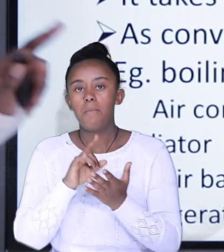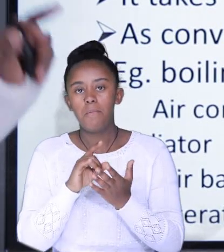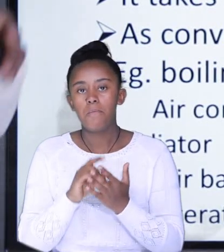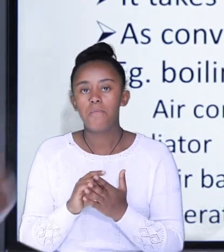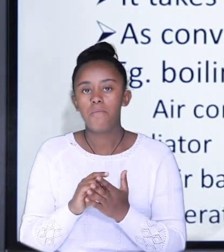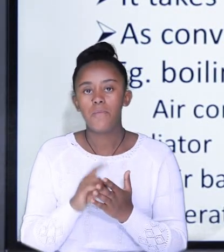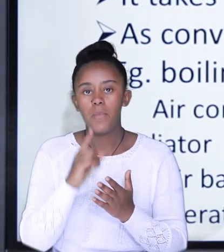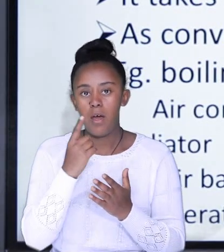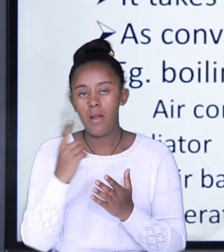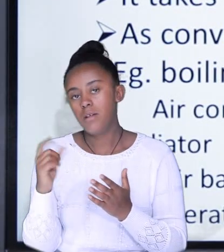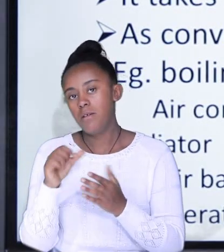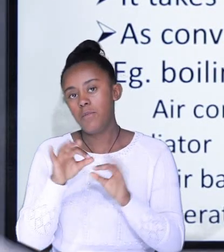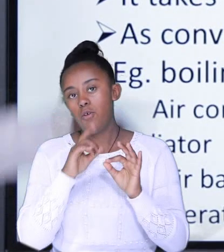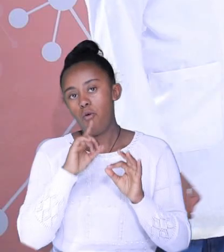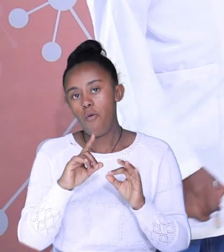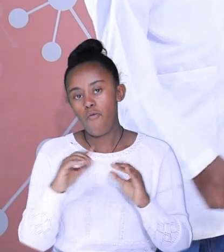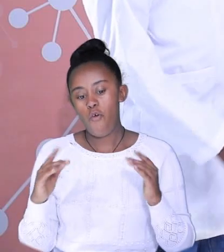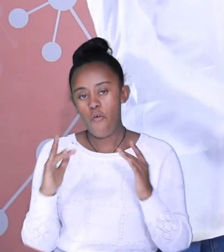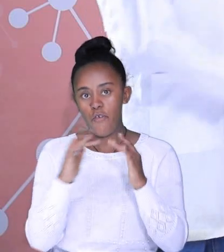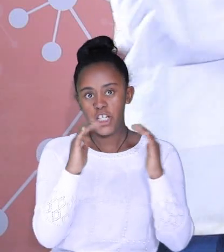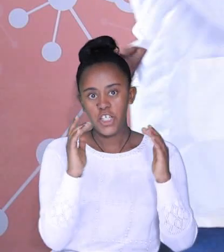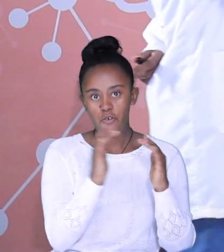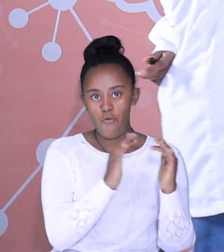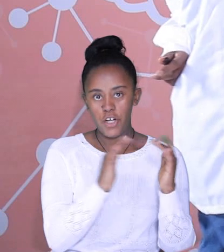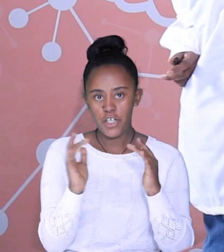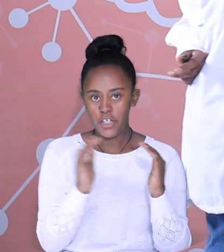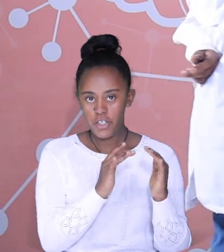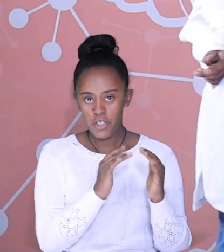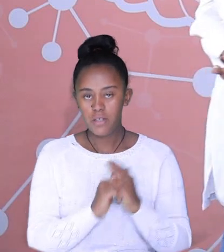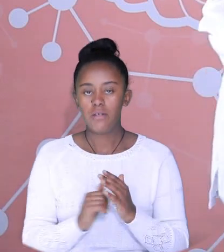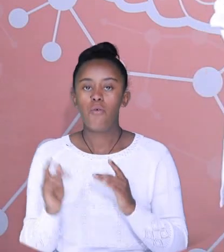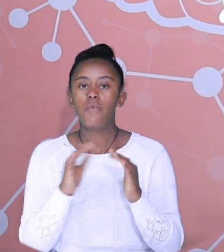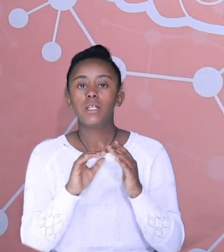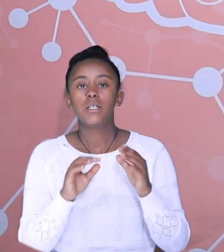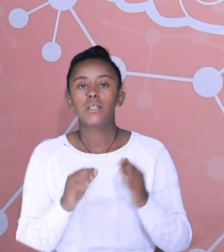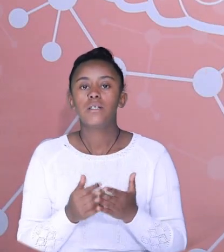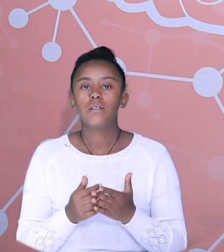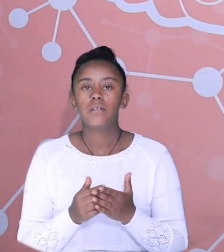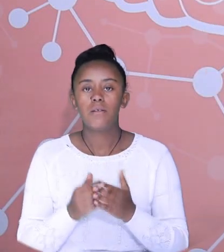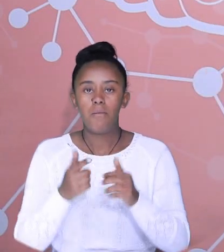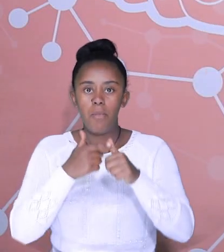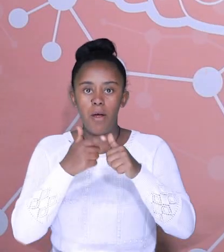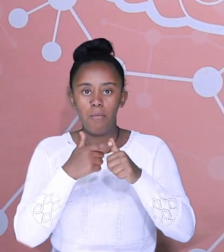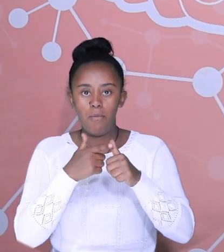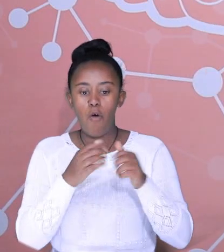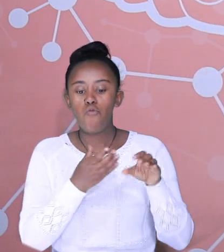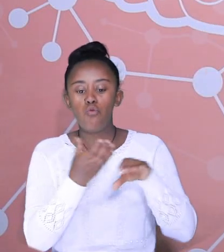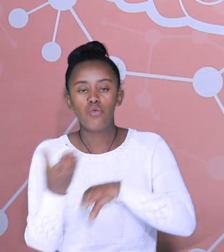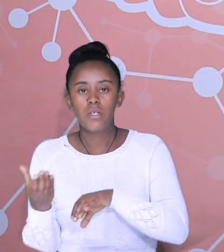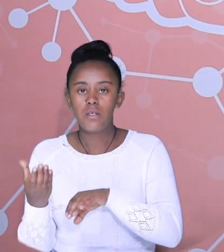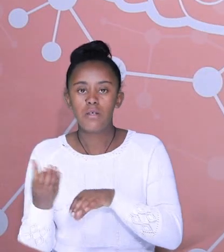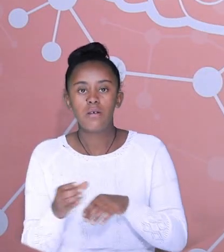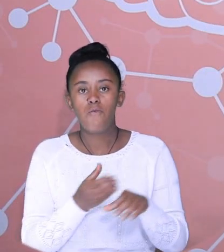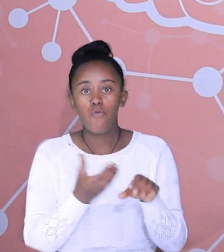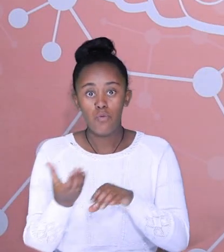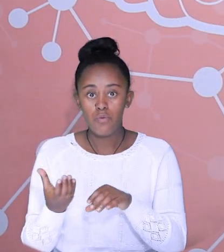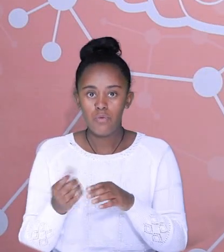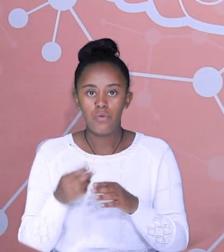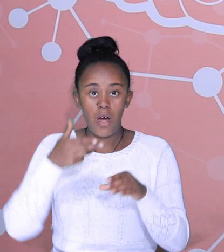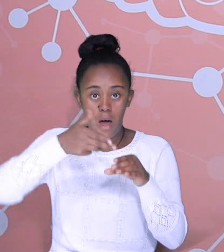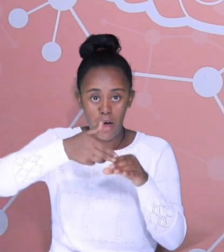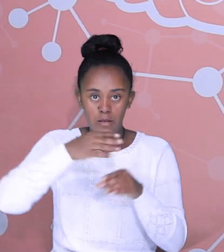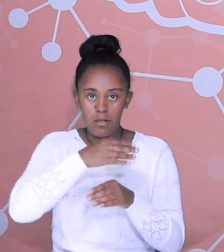of convection. And also, convection takes place primarily on fluids,